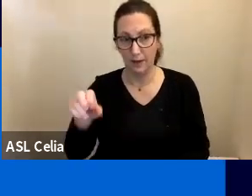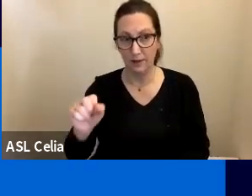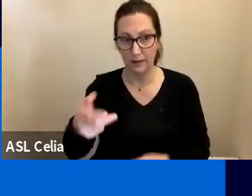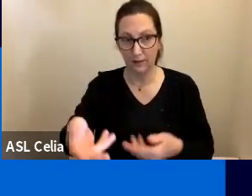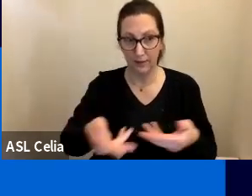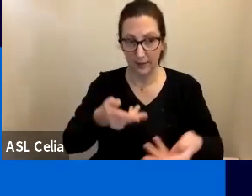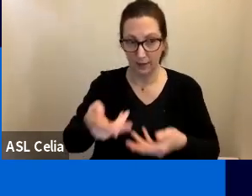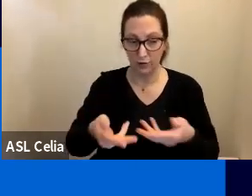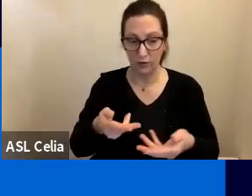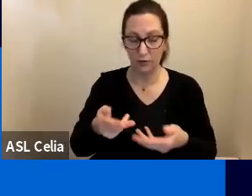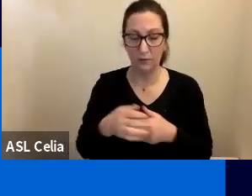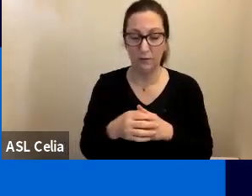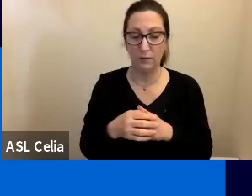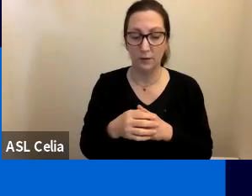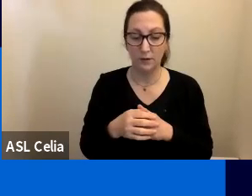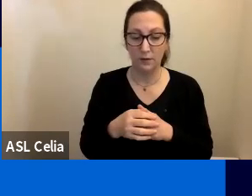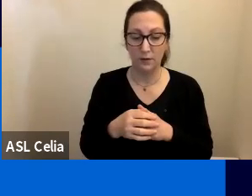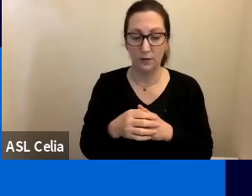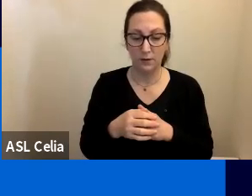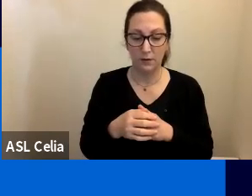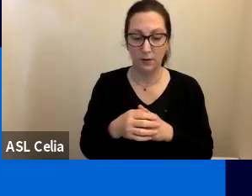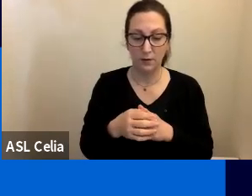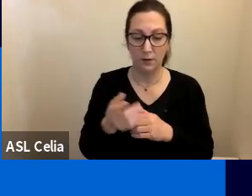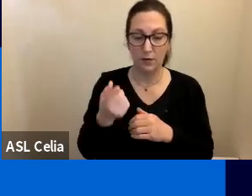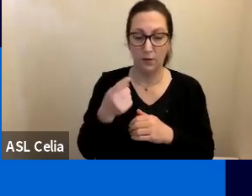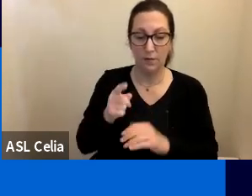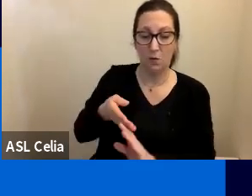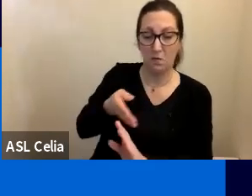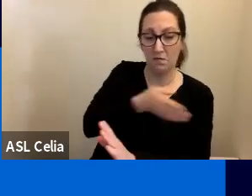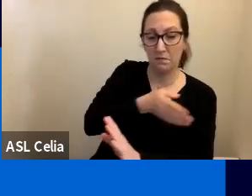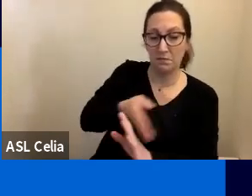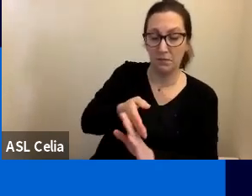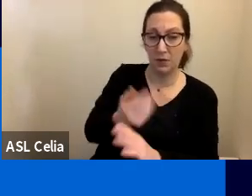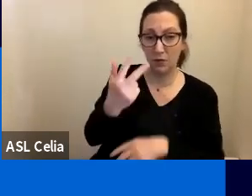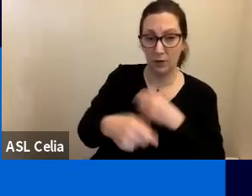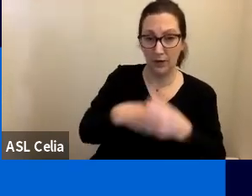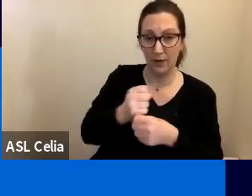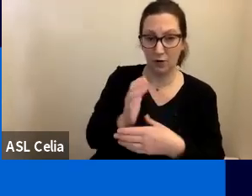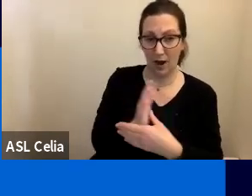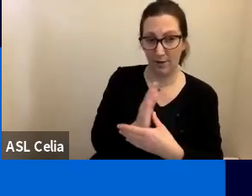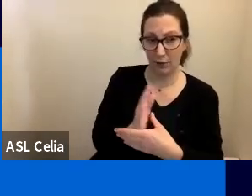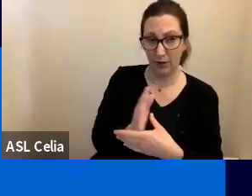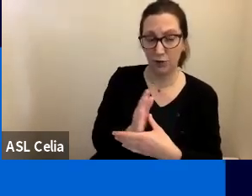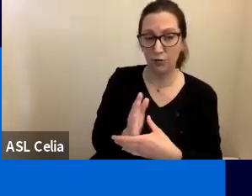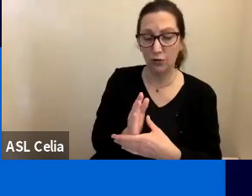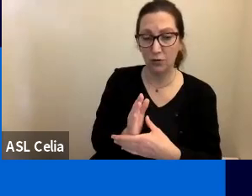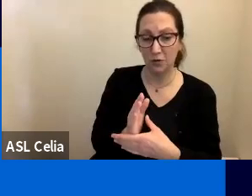invitations, when looking at a prior 3-year average, would you be able to share with